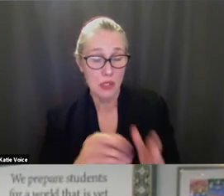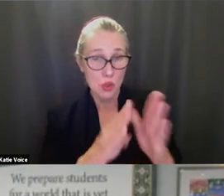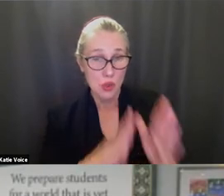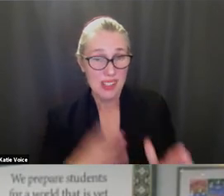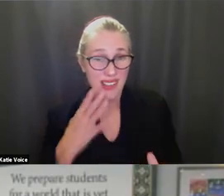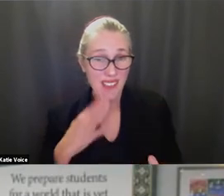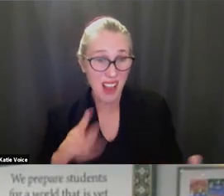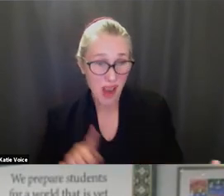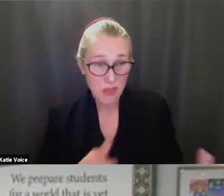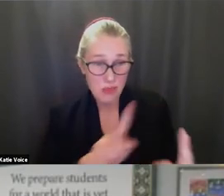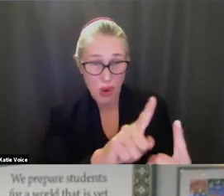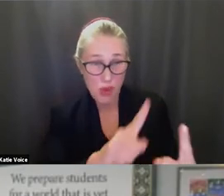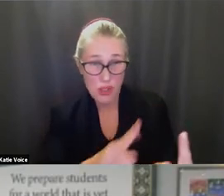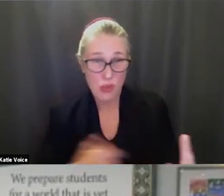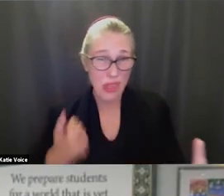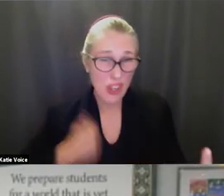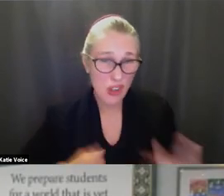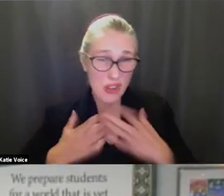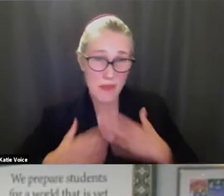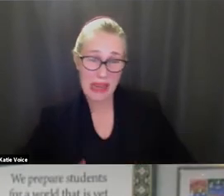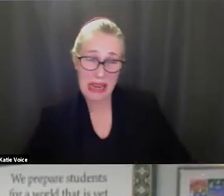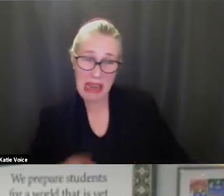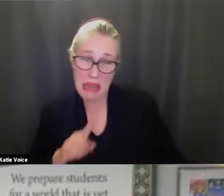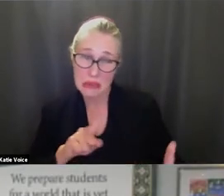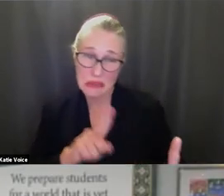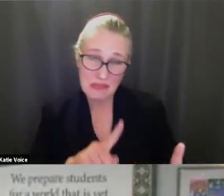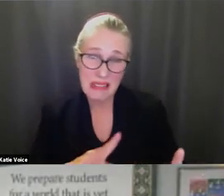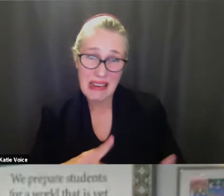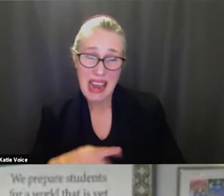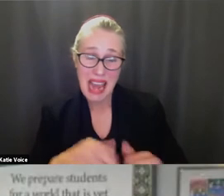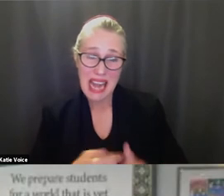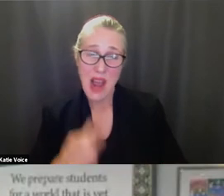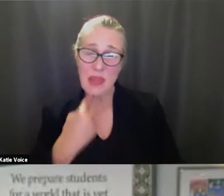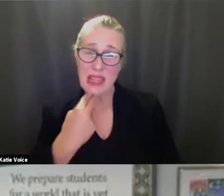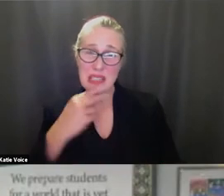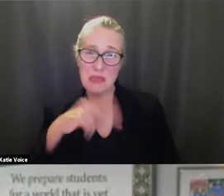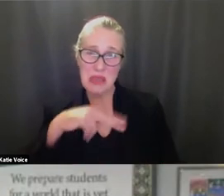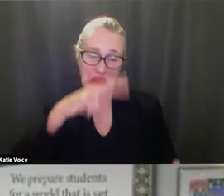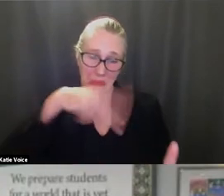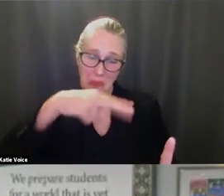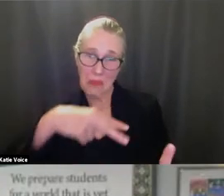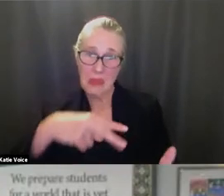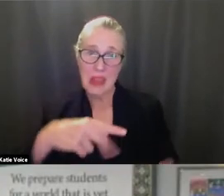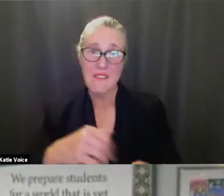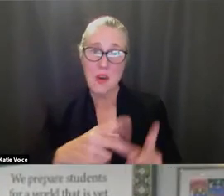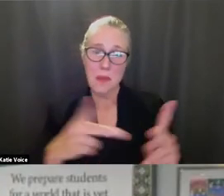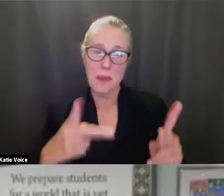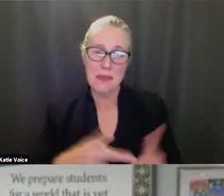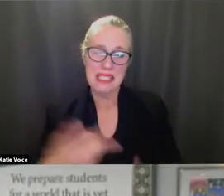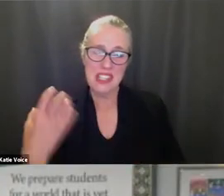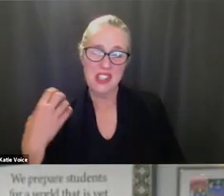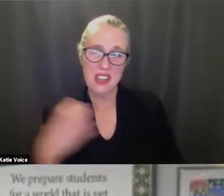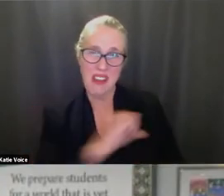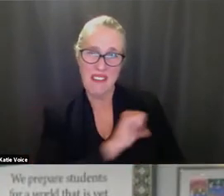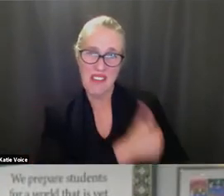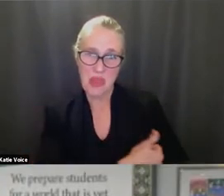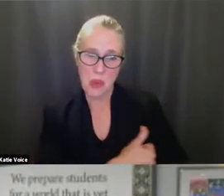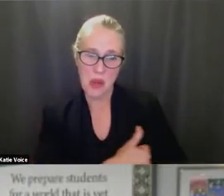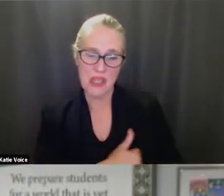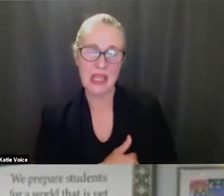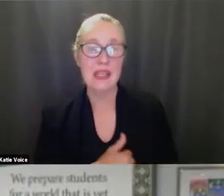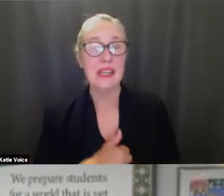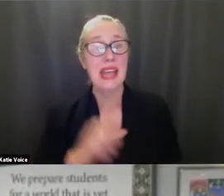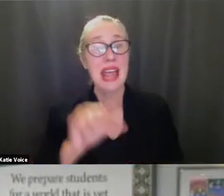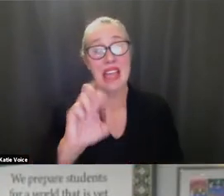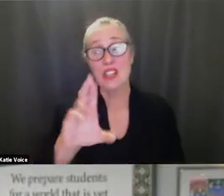aggression both in their body language as well as how they speak down to them from their position of authority ultimately sros on